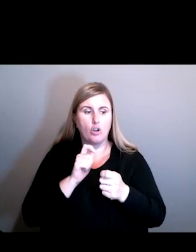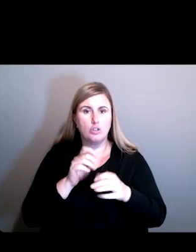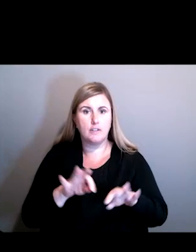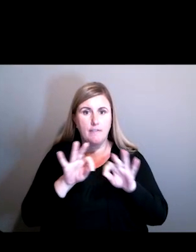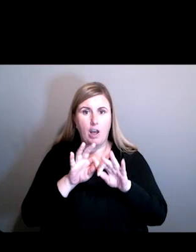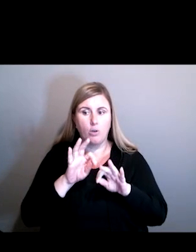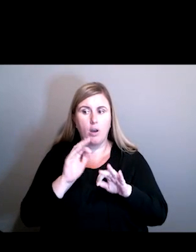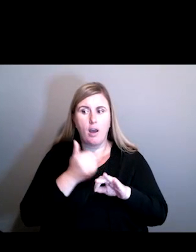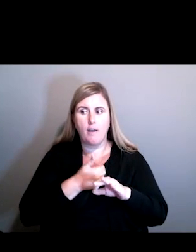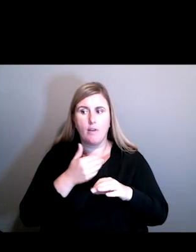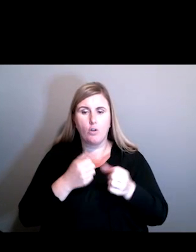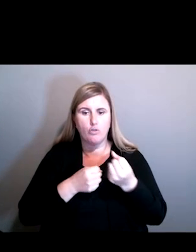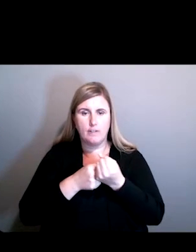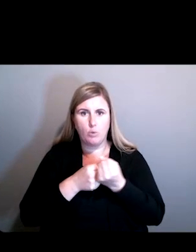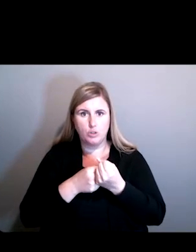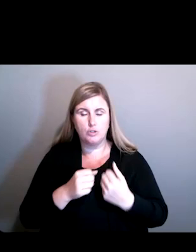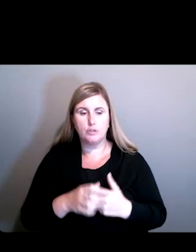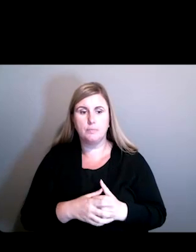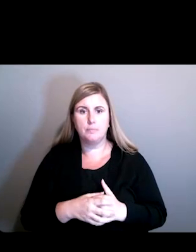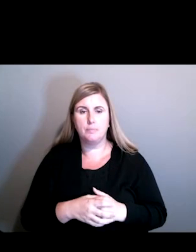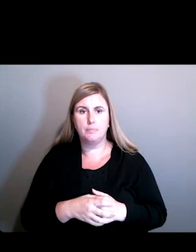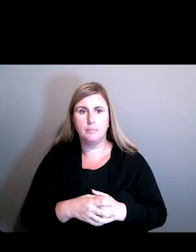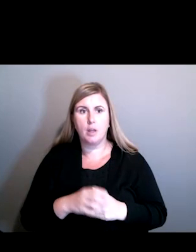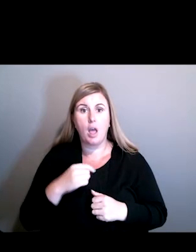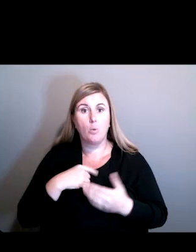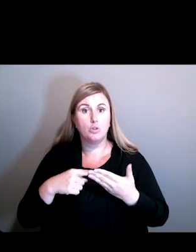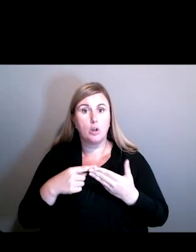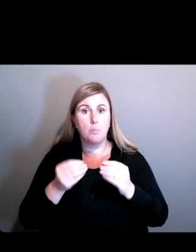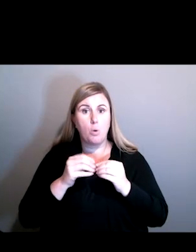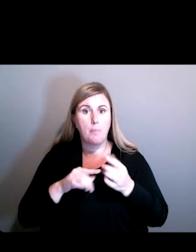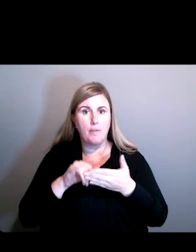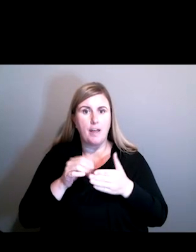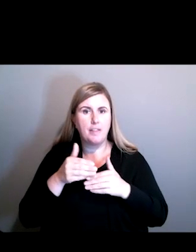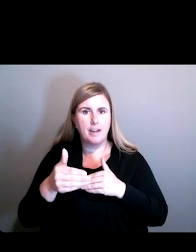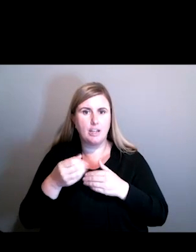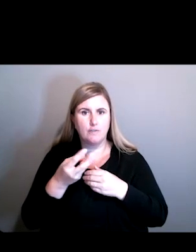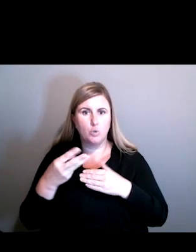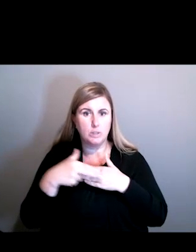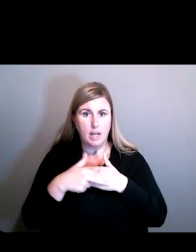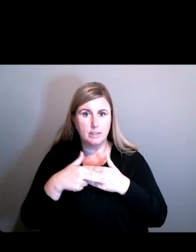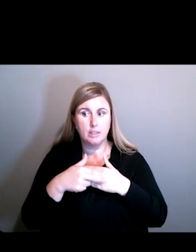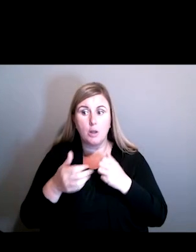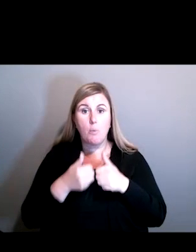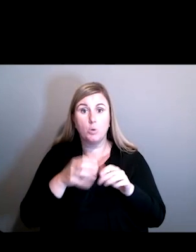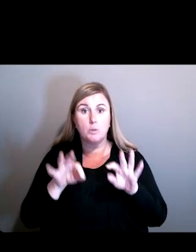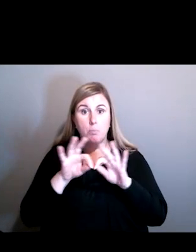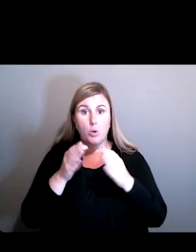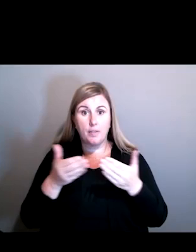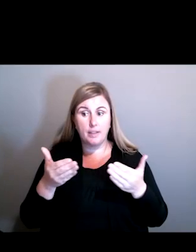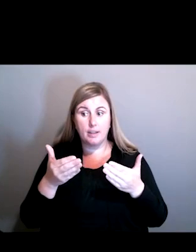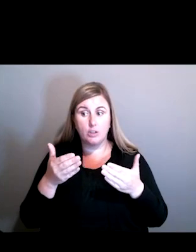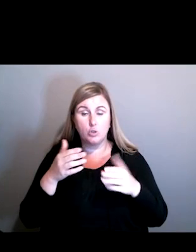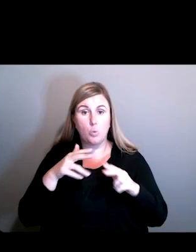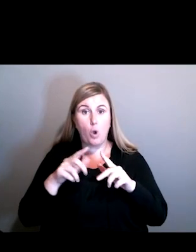that alters the value of our reinforcers, and I'm going to talk more about that in the next few slides. The most